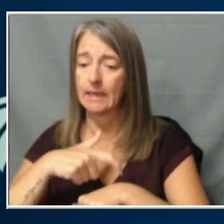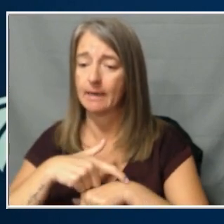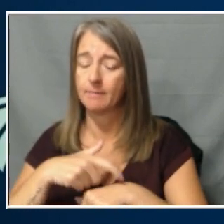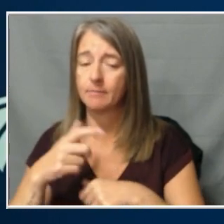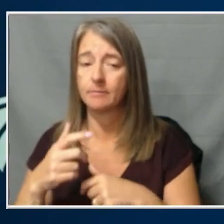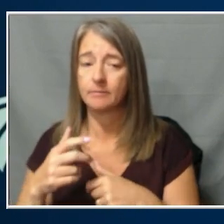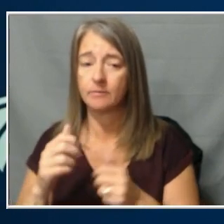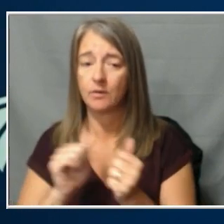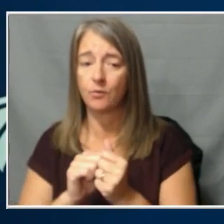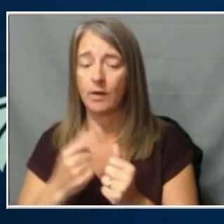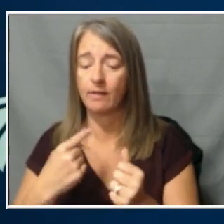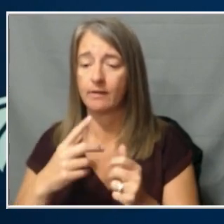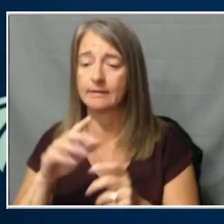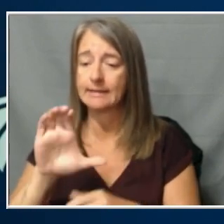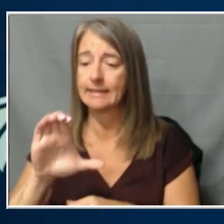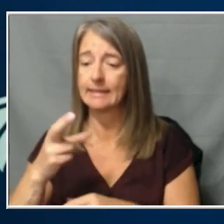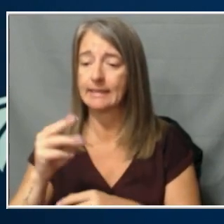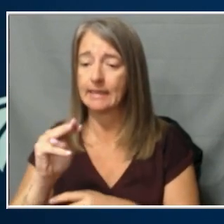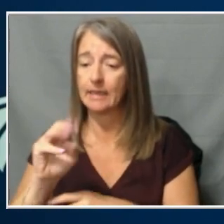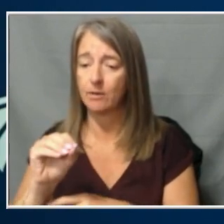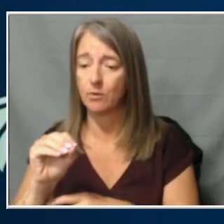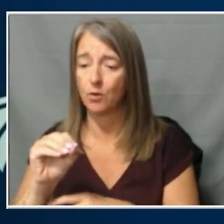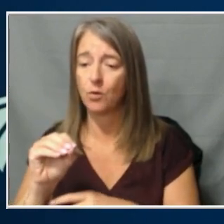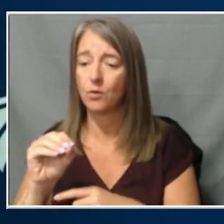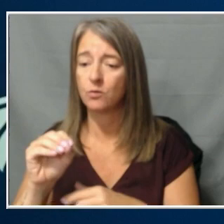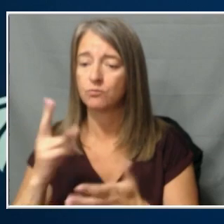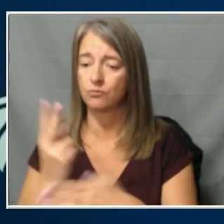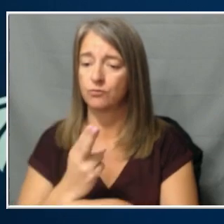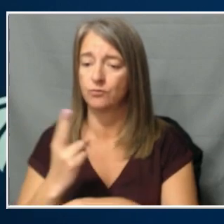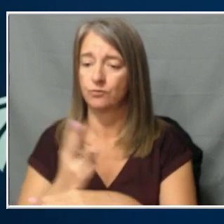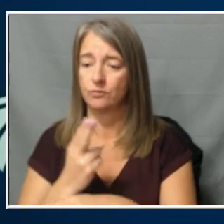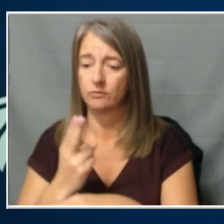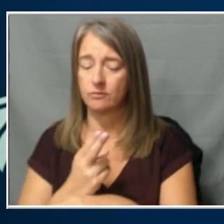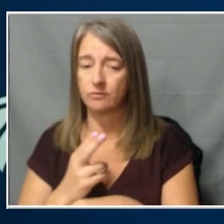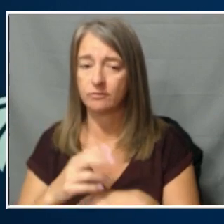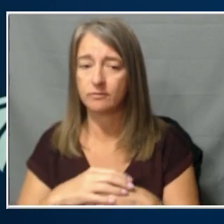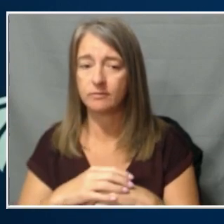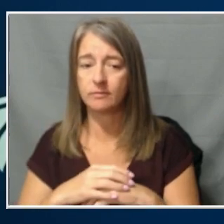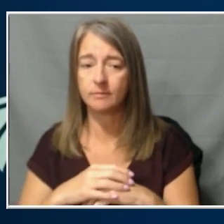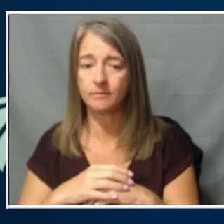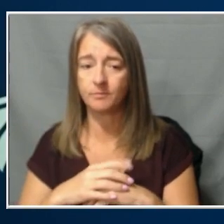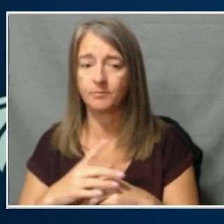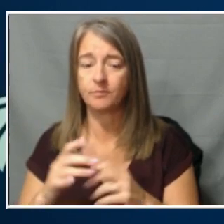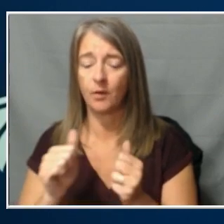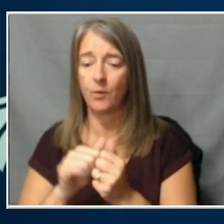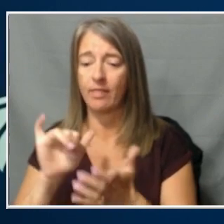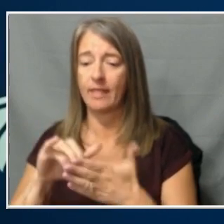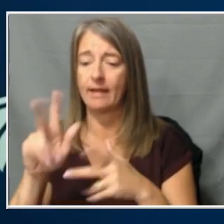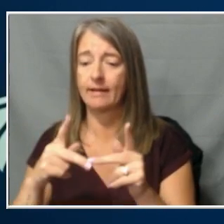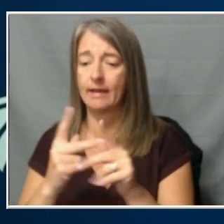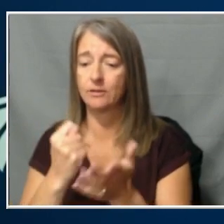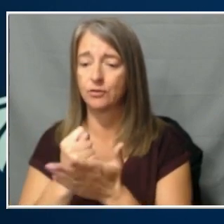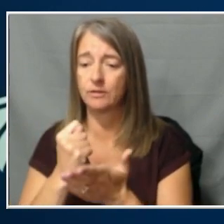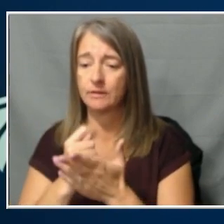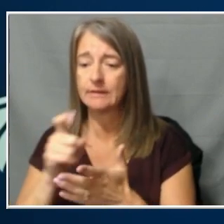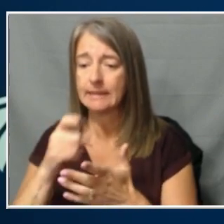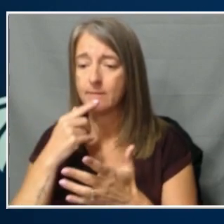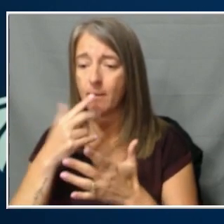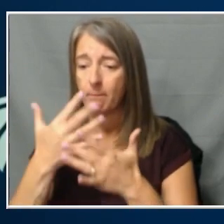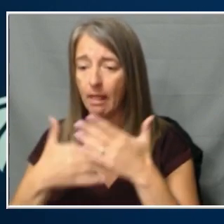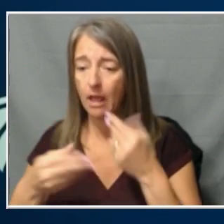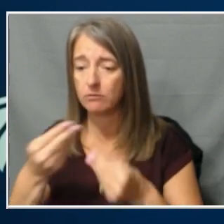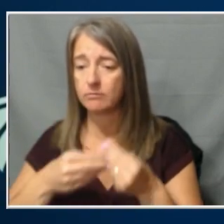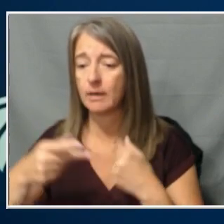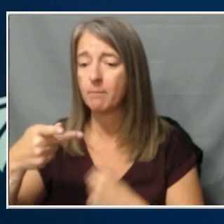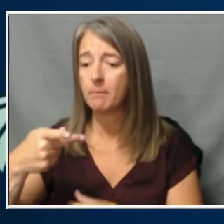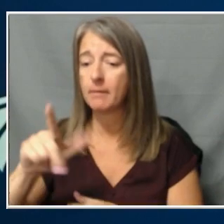with giving chemo, and that would have dropped her counts, and we wouldn't have been able to do that because with that treatment she would have needed blood transfusions, platelet